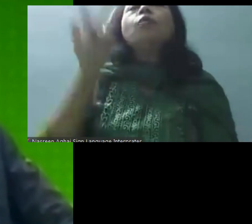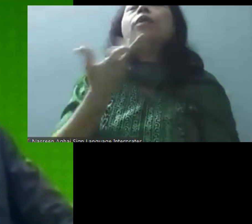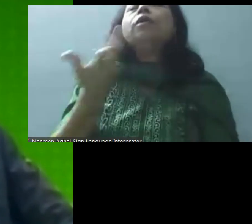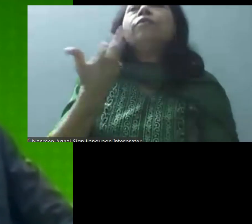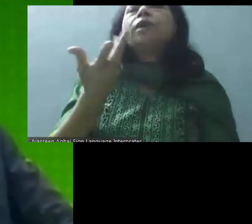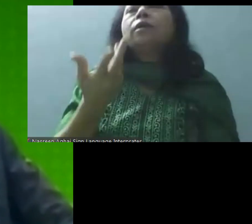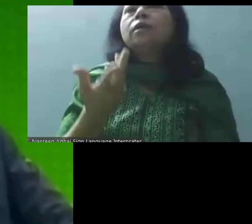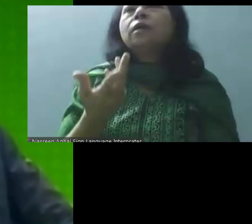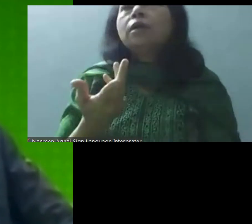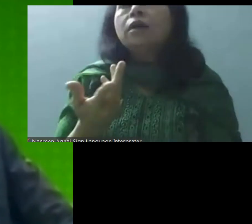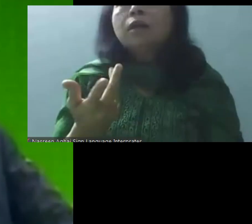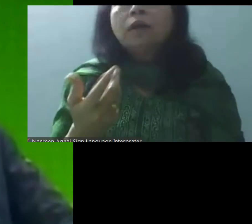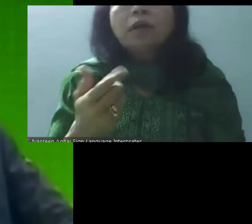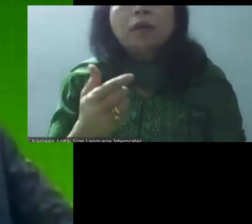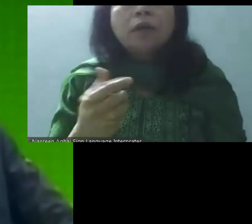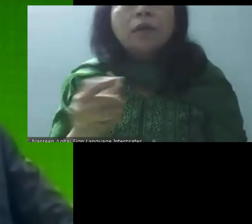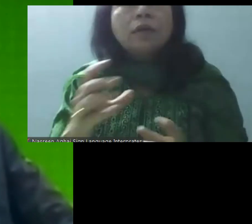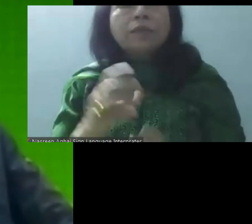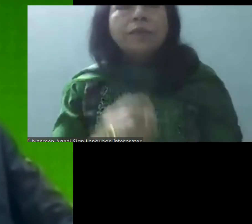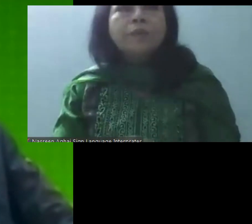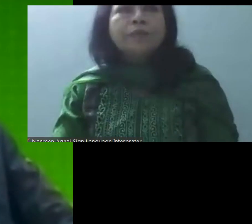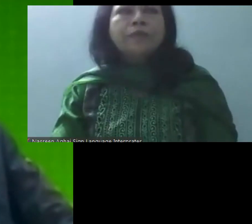way that we can take up this business.